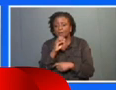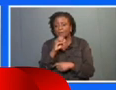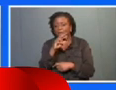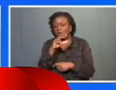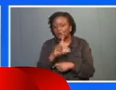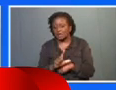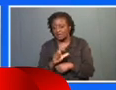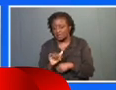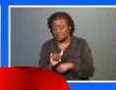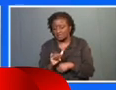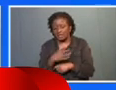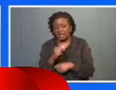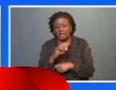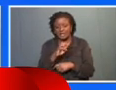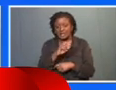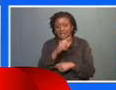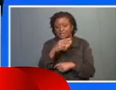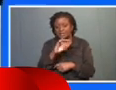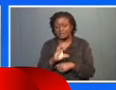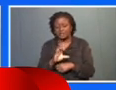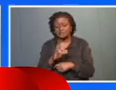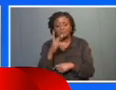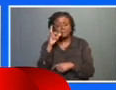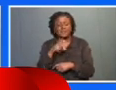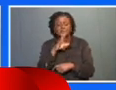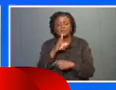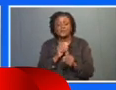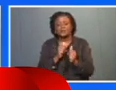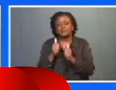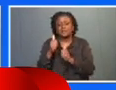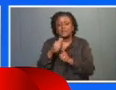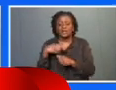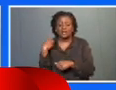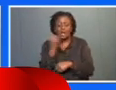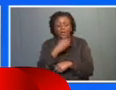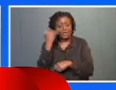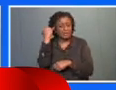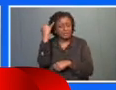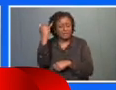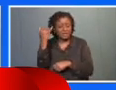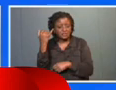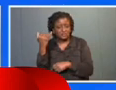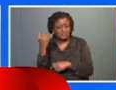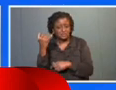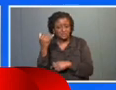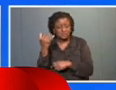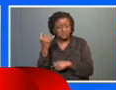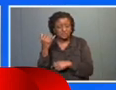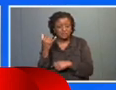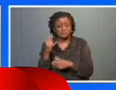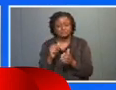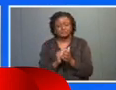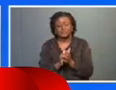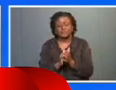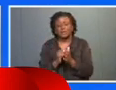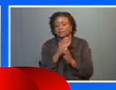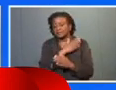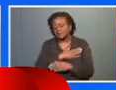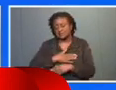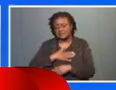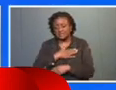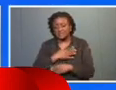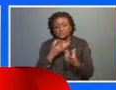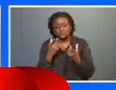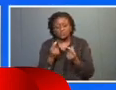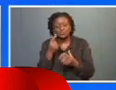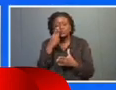has to be beyond imagination and conscience that we do so little until it becomes too late. Please, do what